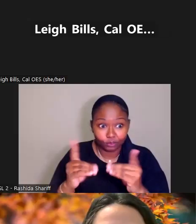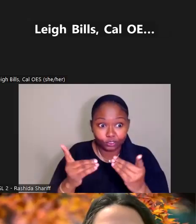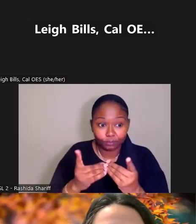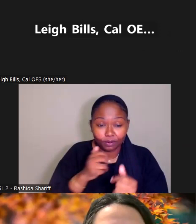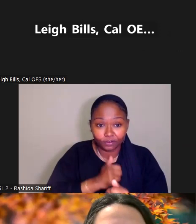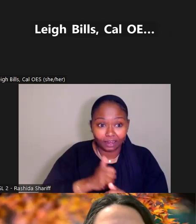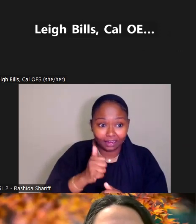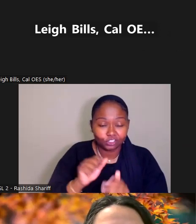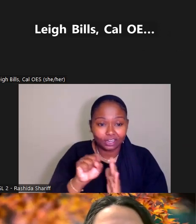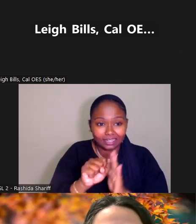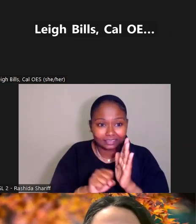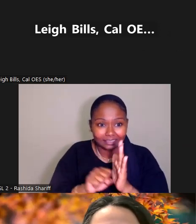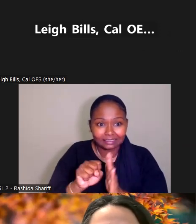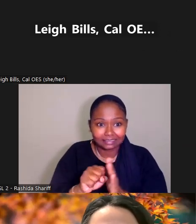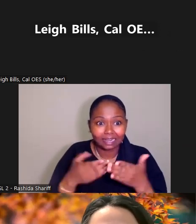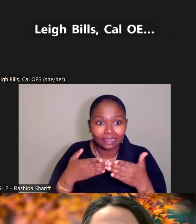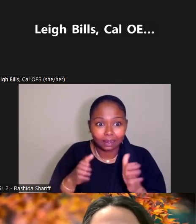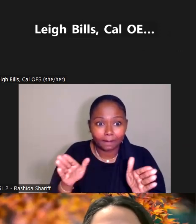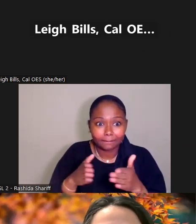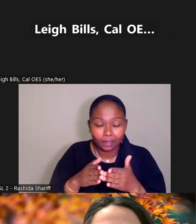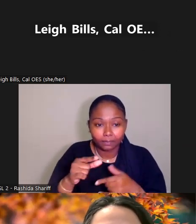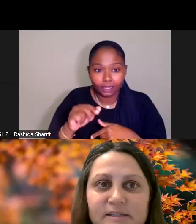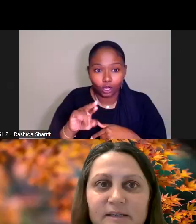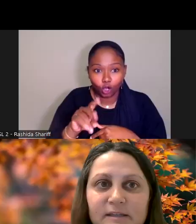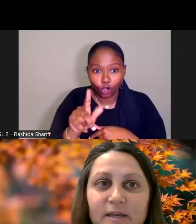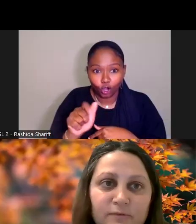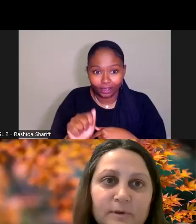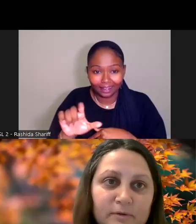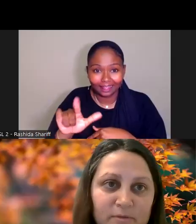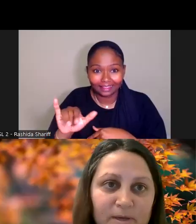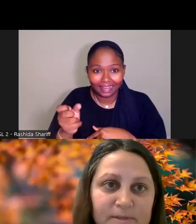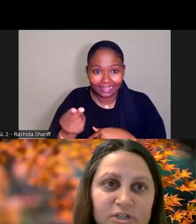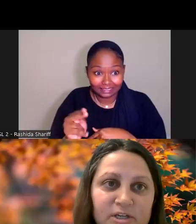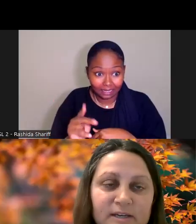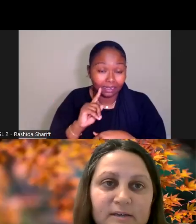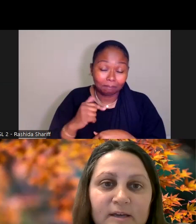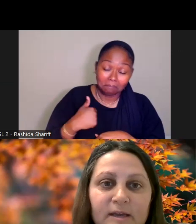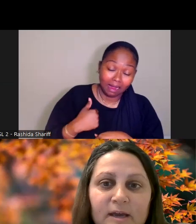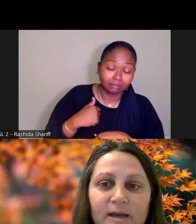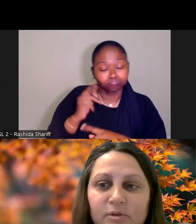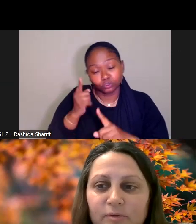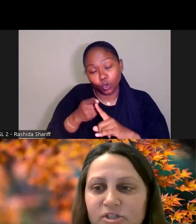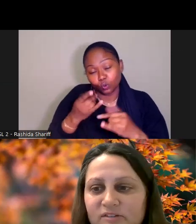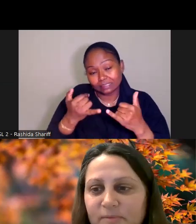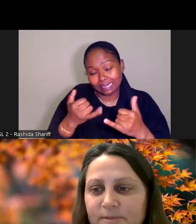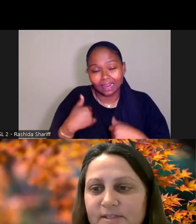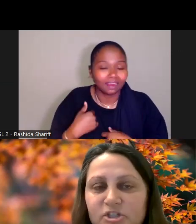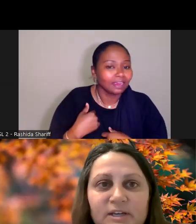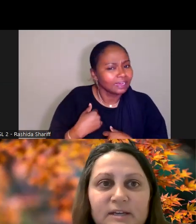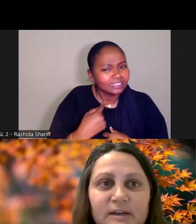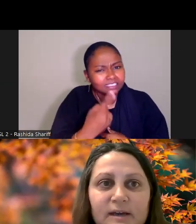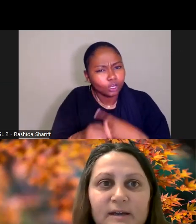Public Guardian Liaison. So one of my primary objectives today is to get you familiar with my position, the creation of